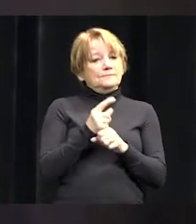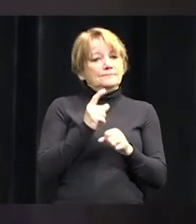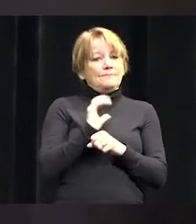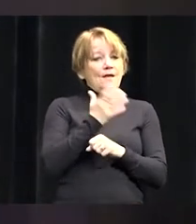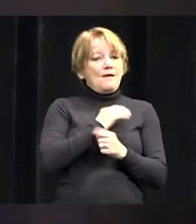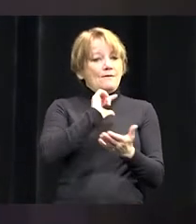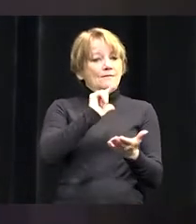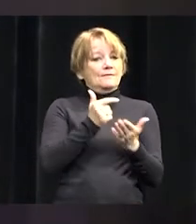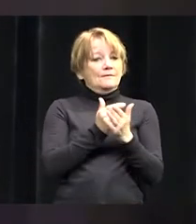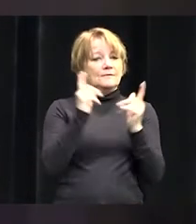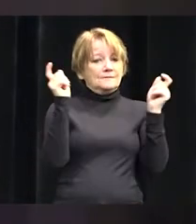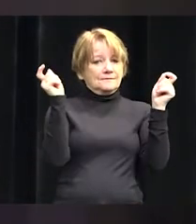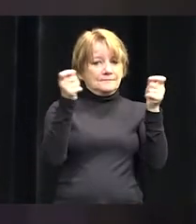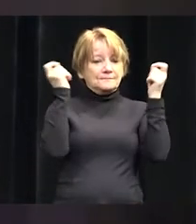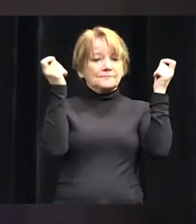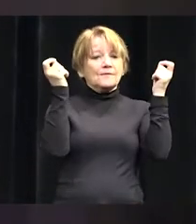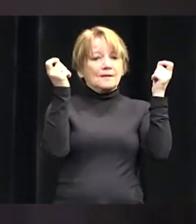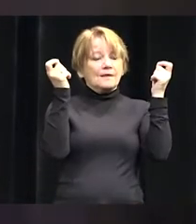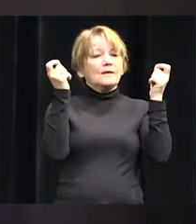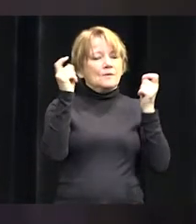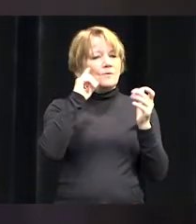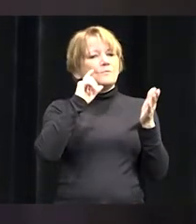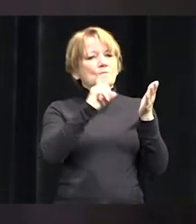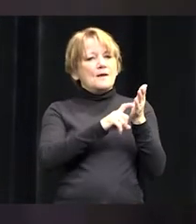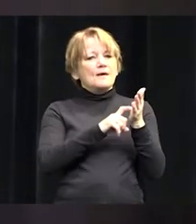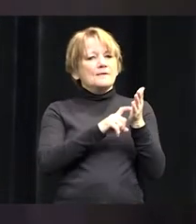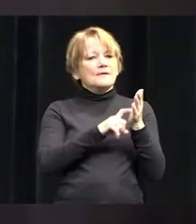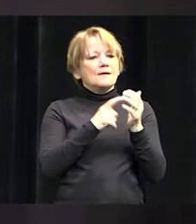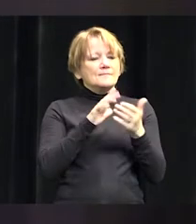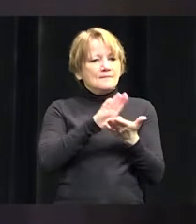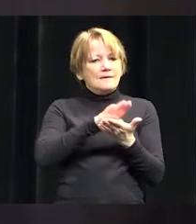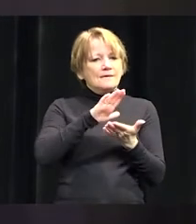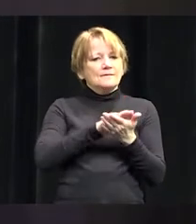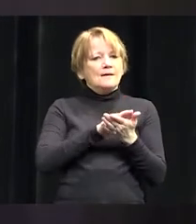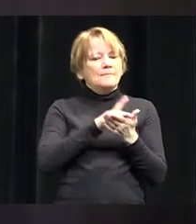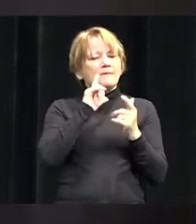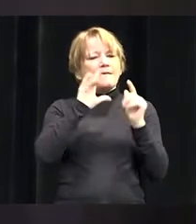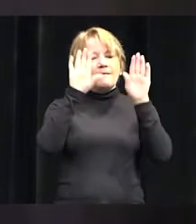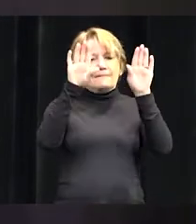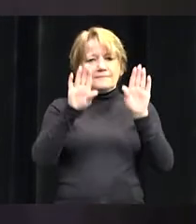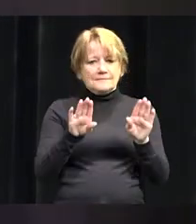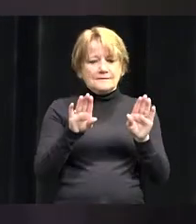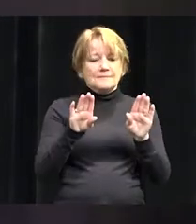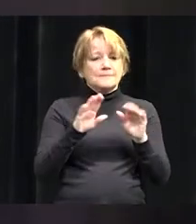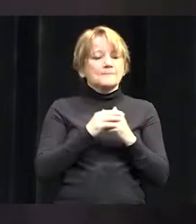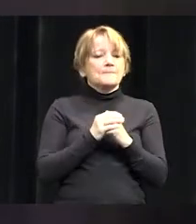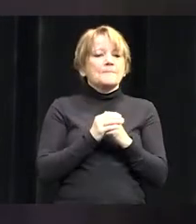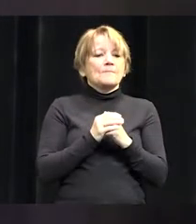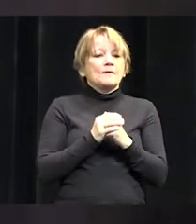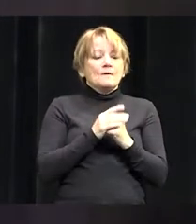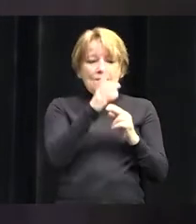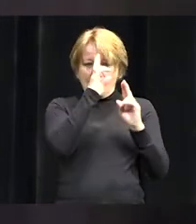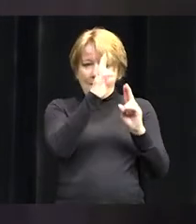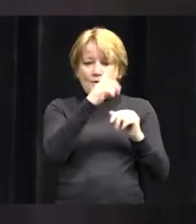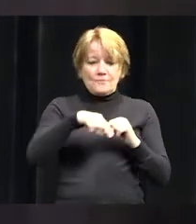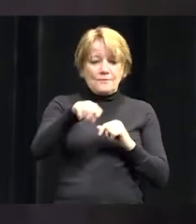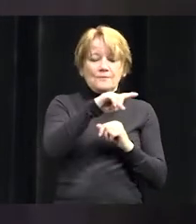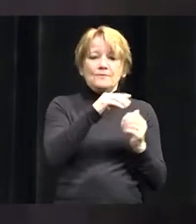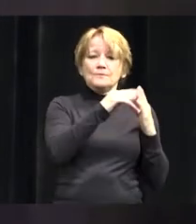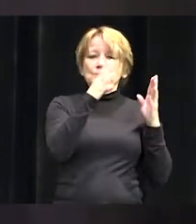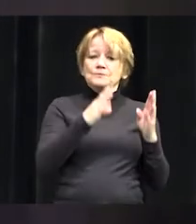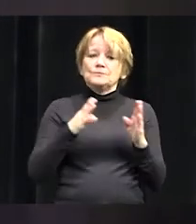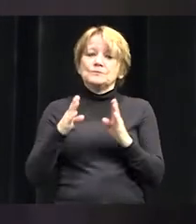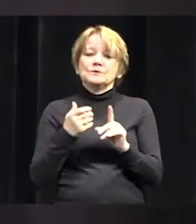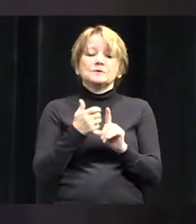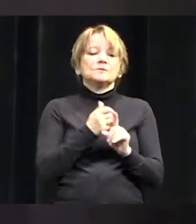each year at our commencement exercises we recognize academic excellence by honoring